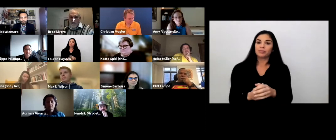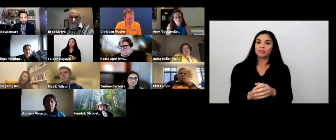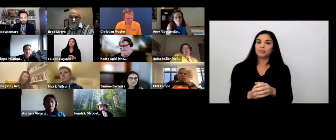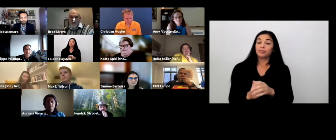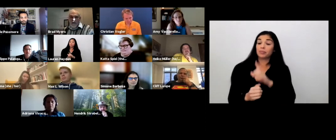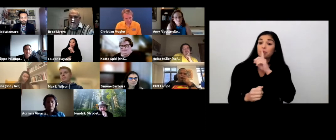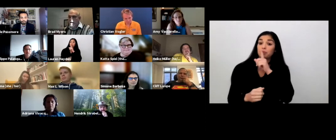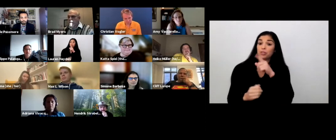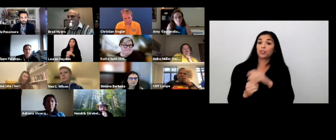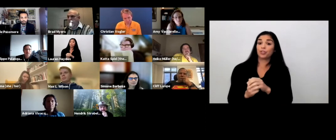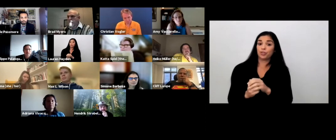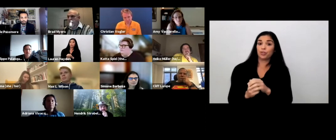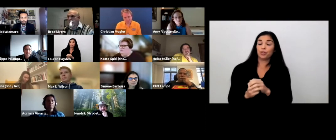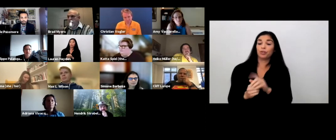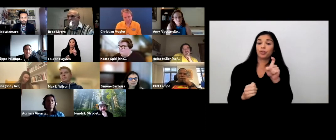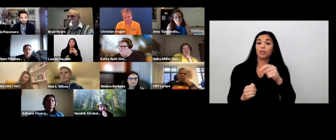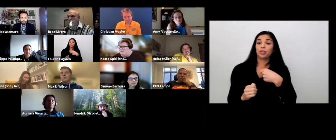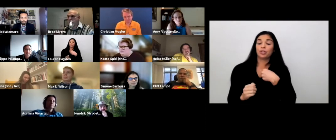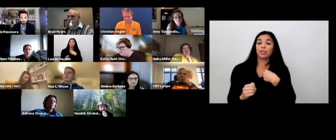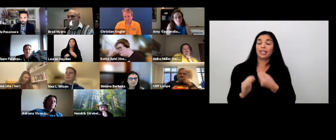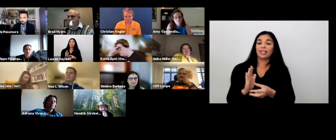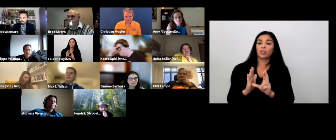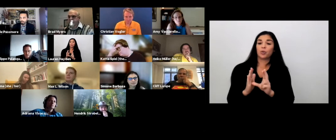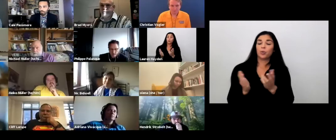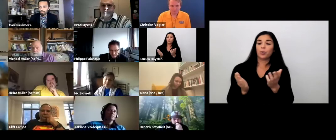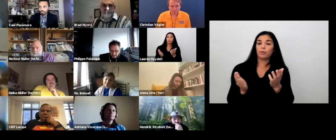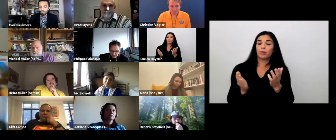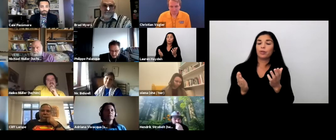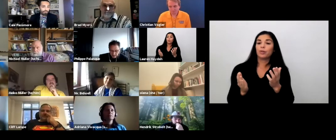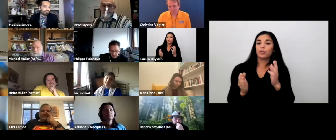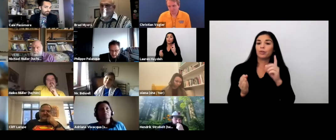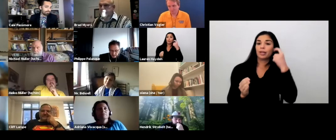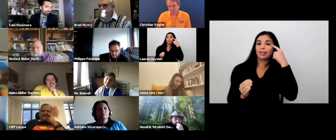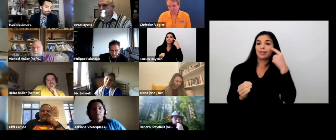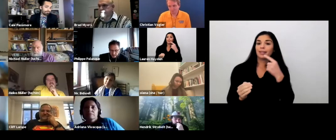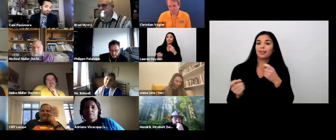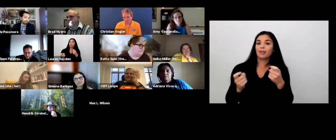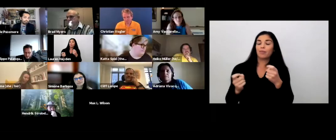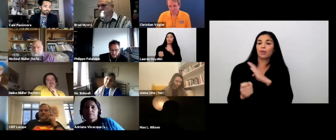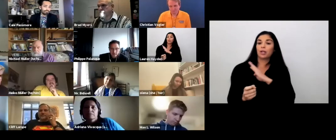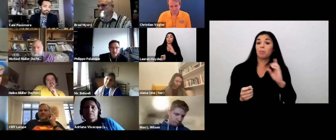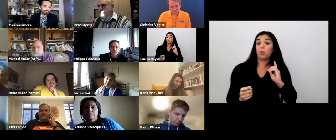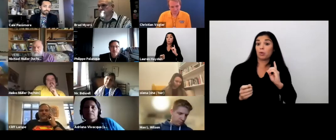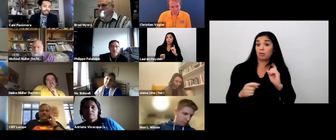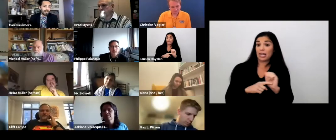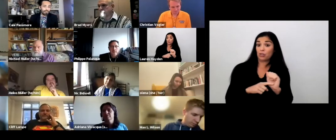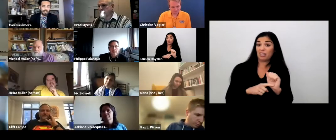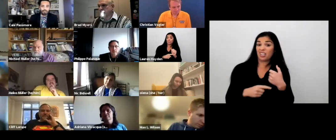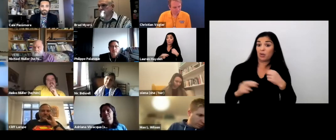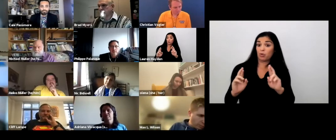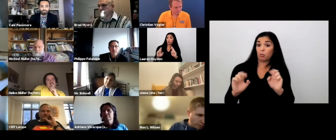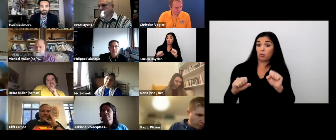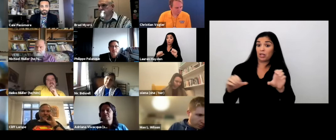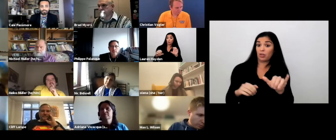Sure. So should I just go over the SIG governing board exercise that I was hoping we could do?